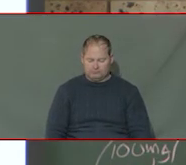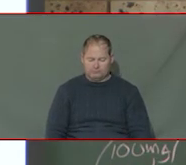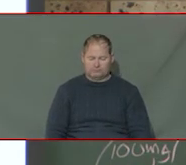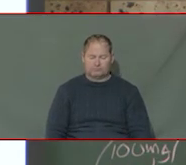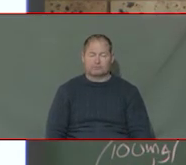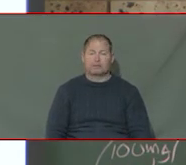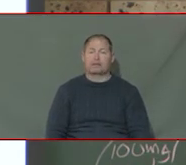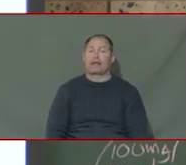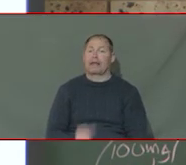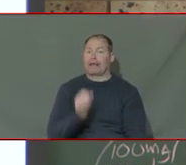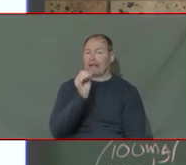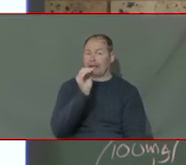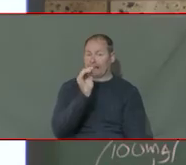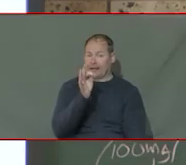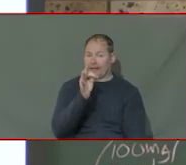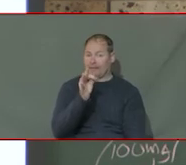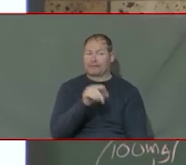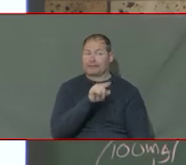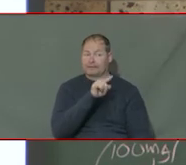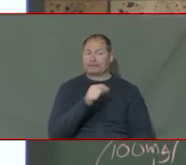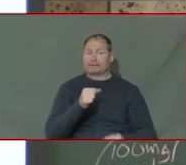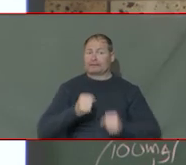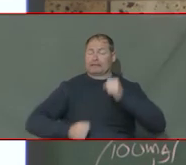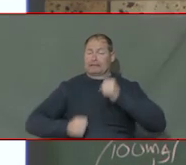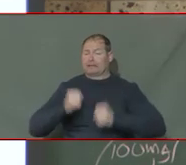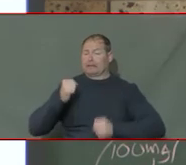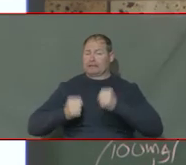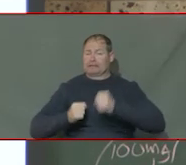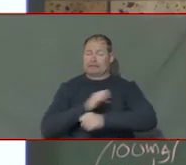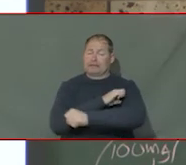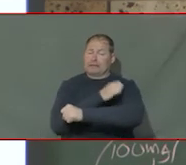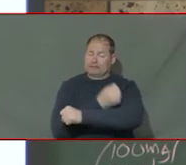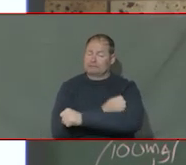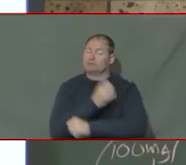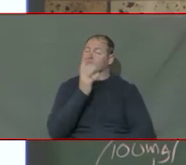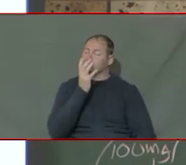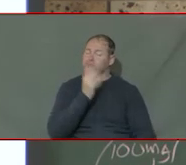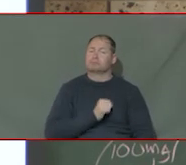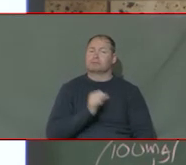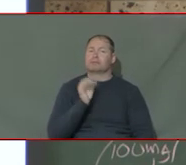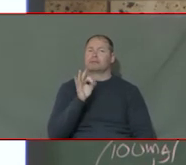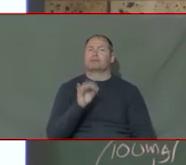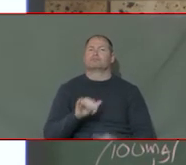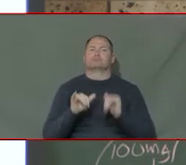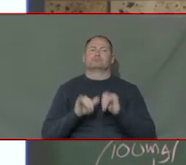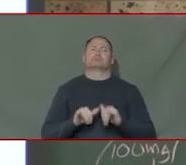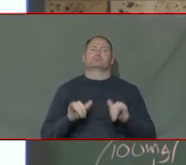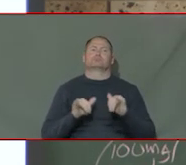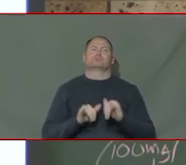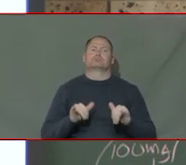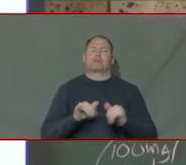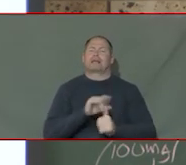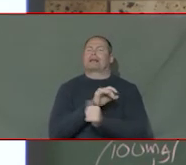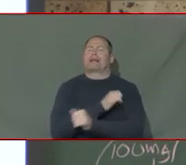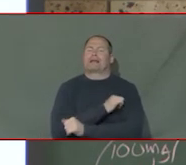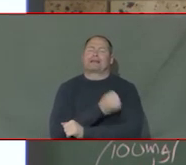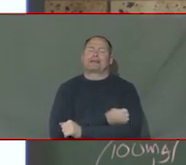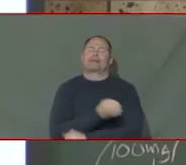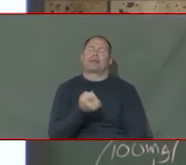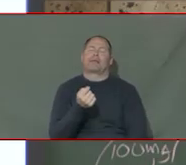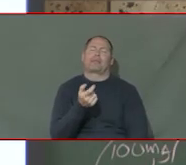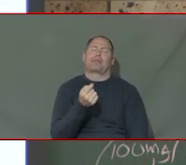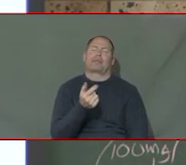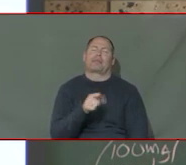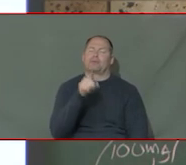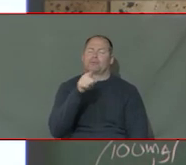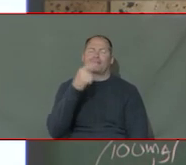of energy. If the person is not, if he's stationary, then he's not using a lot of energy. You must always think in terms